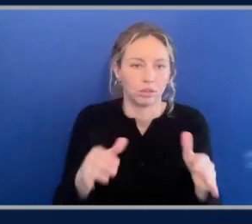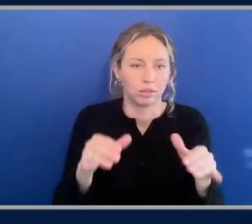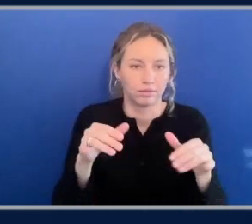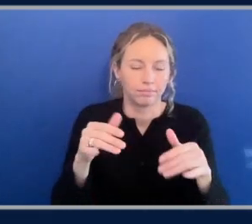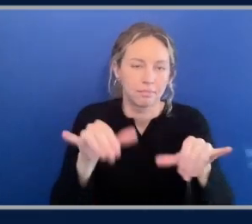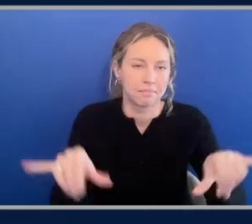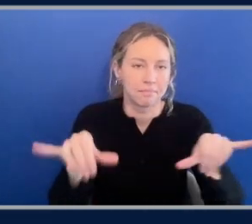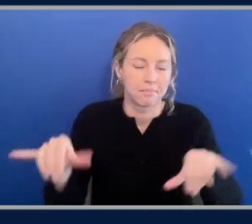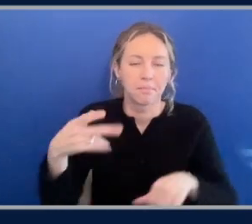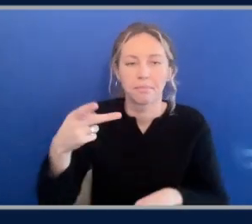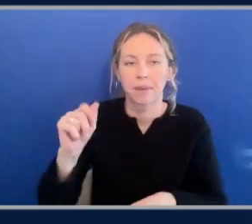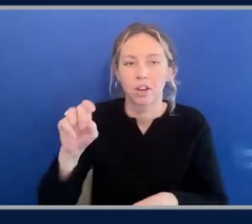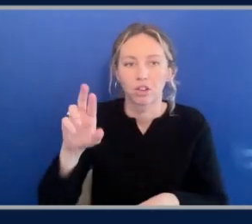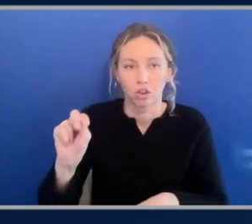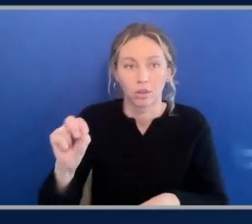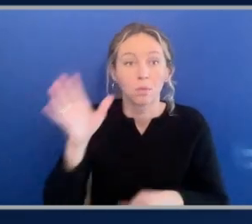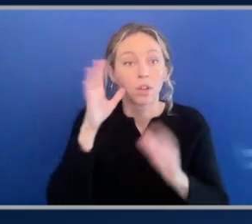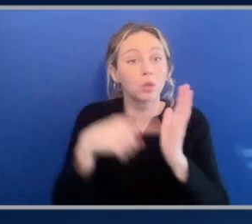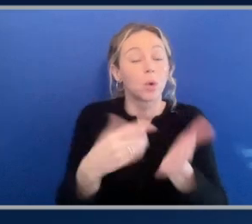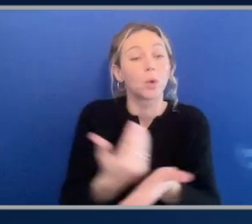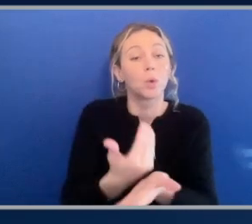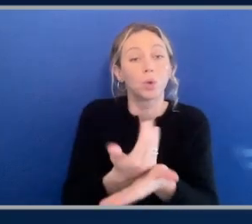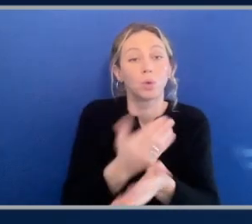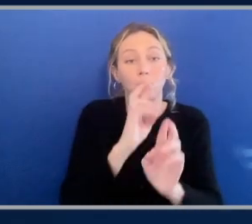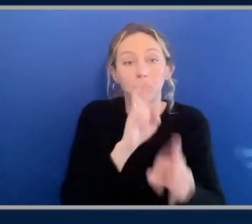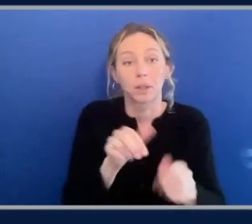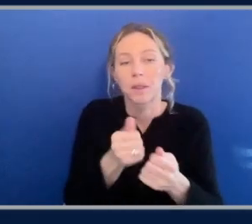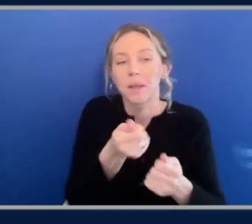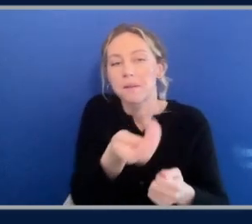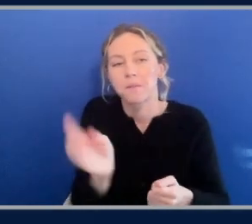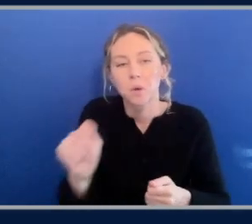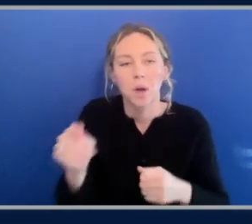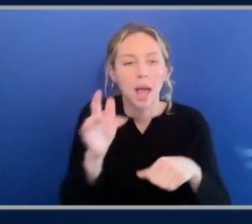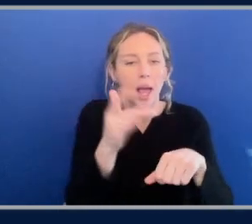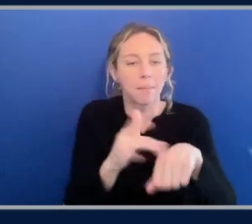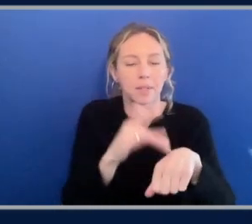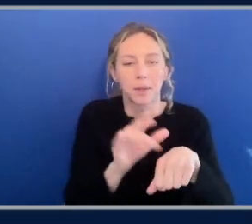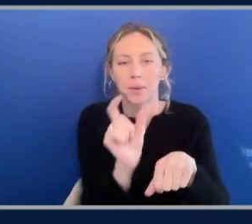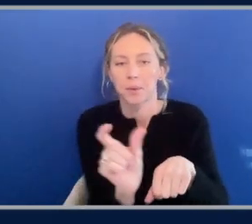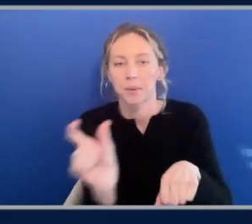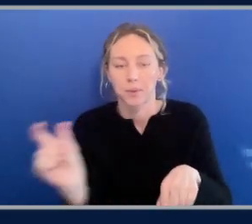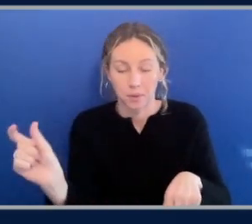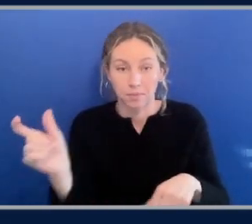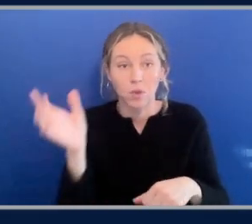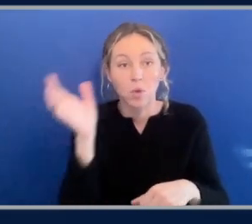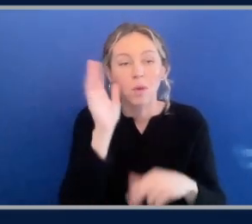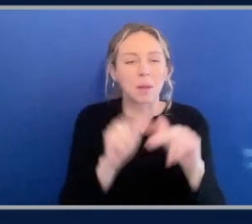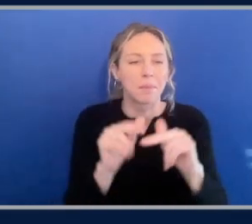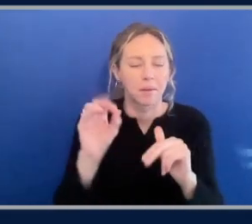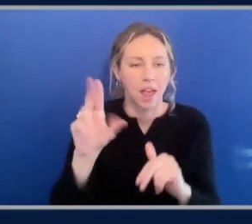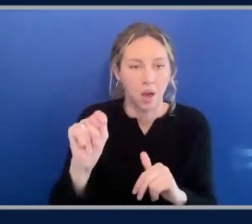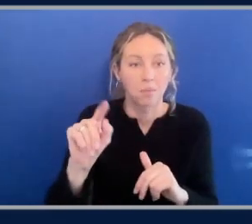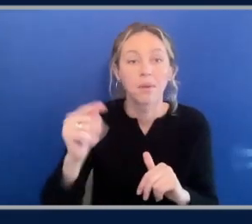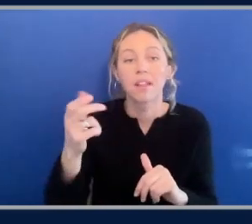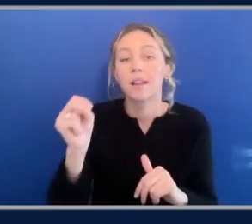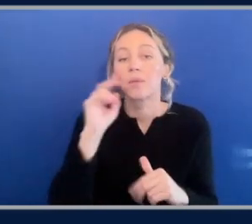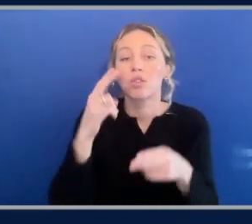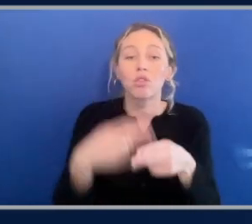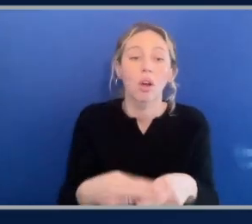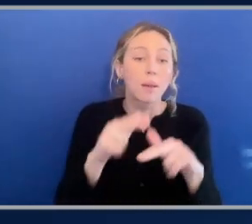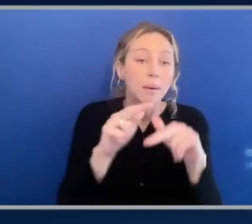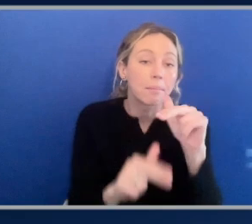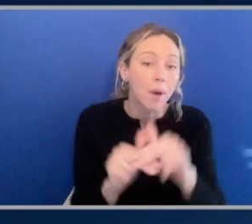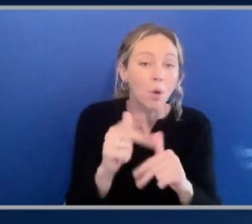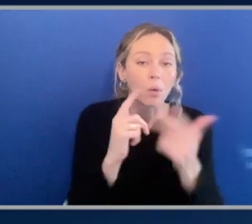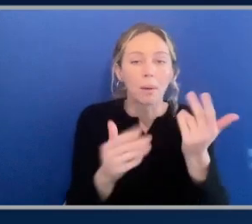to instantiate a new response with a couple of kind of empty fields, and then we have to build them out. And at the end, we can call like build, or in this case, map